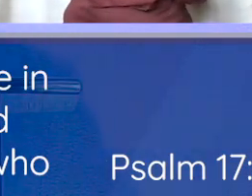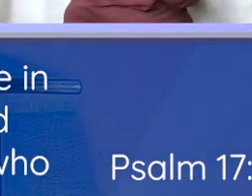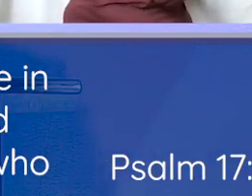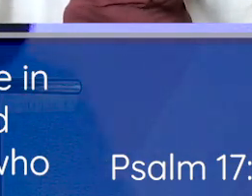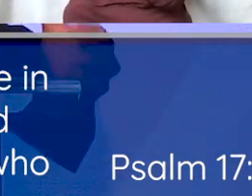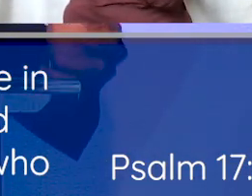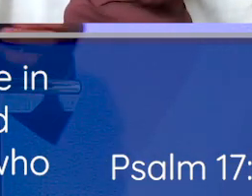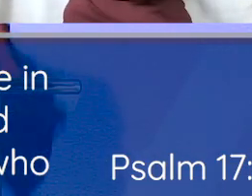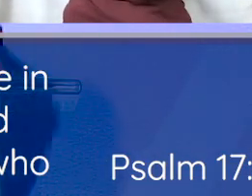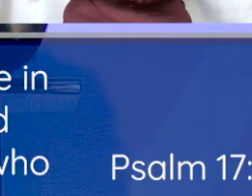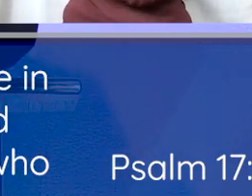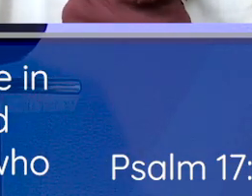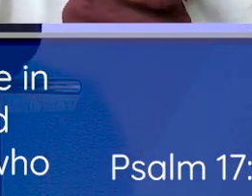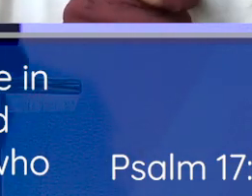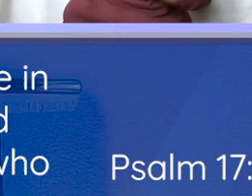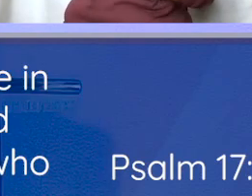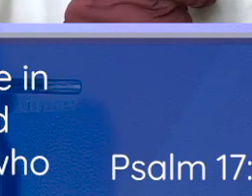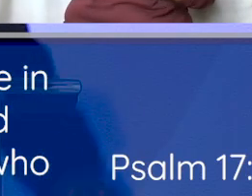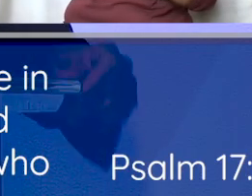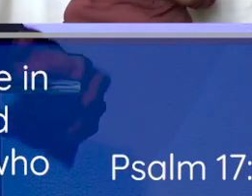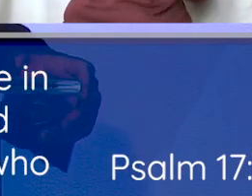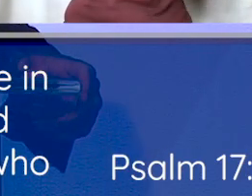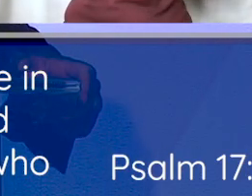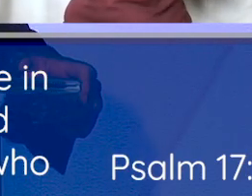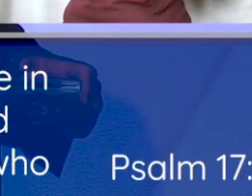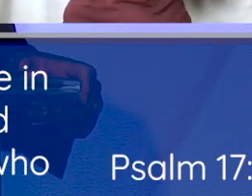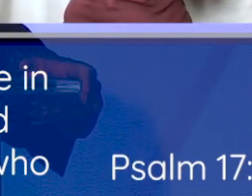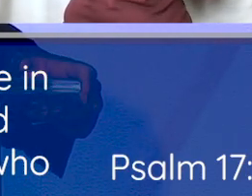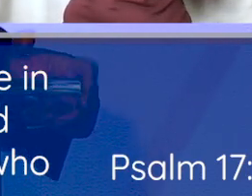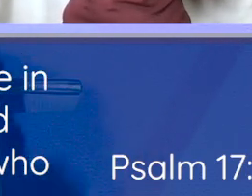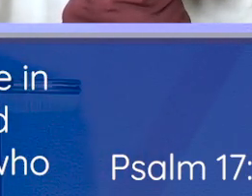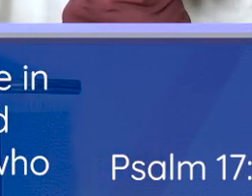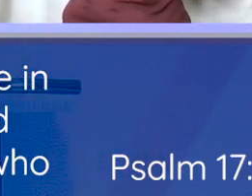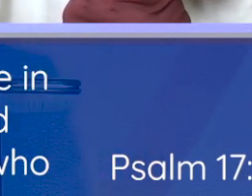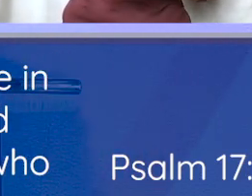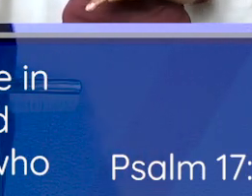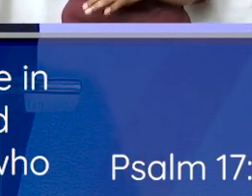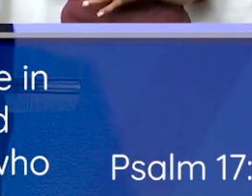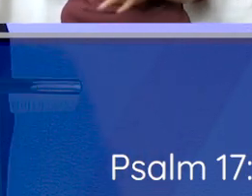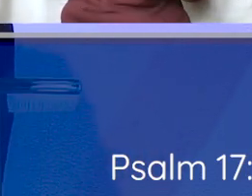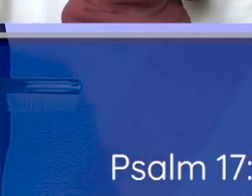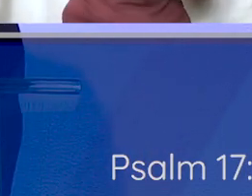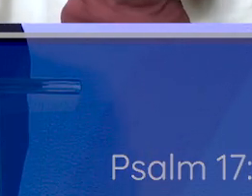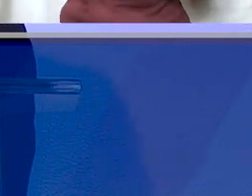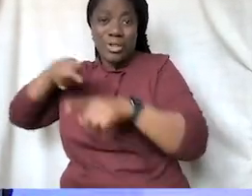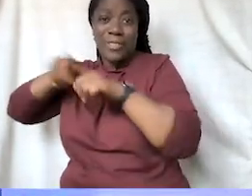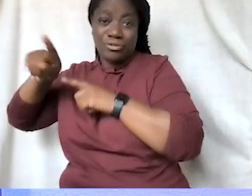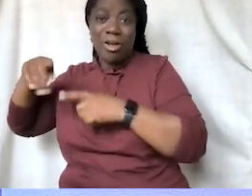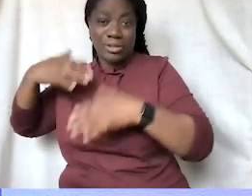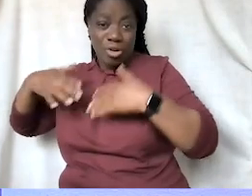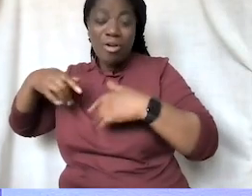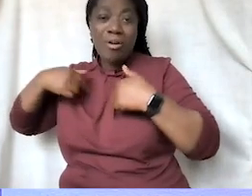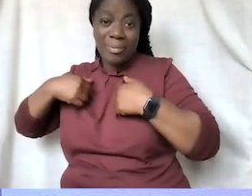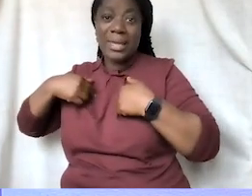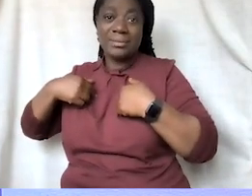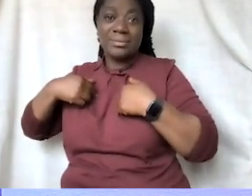the wicked one who seek to do me violence, my deadly enemies who surround me. I know